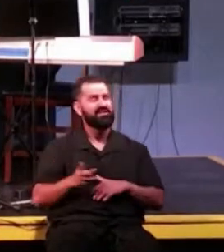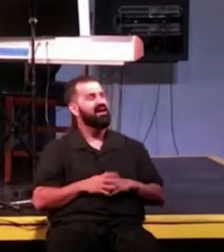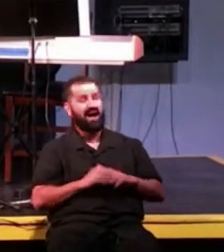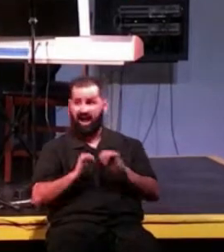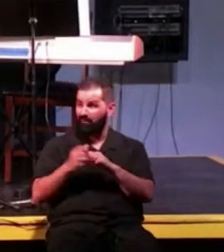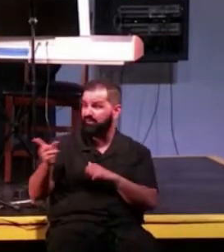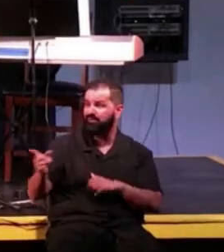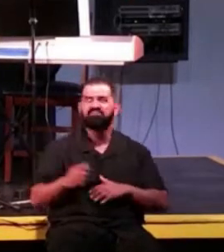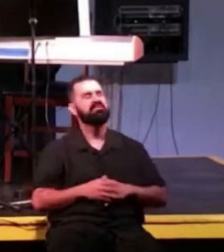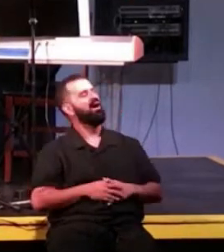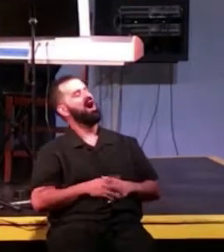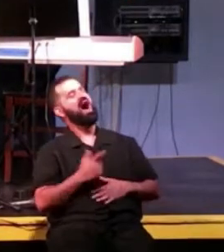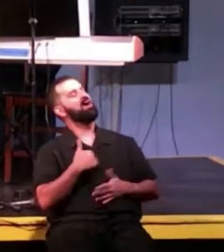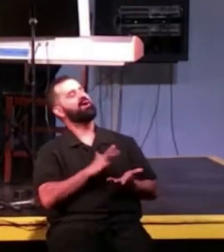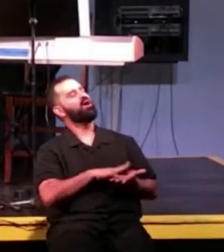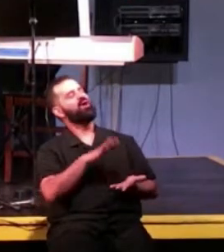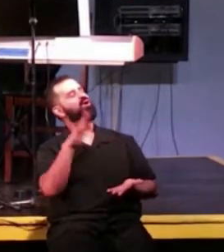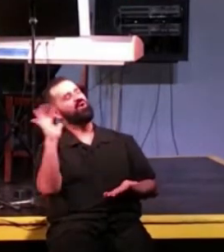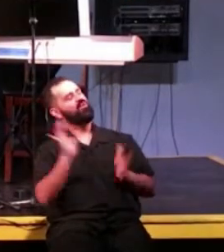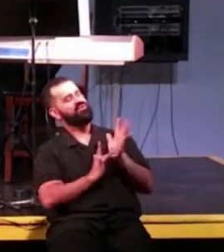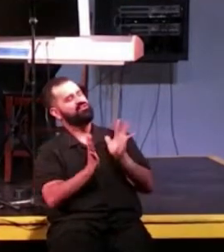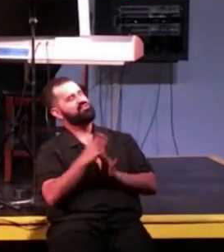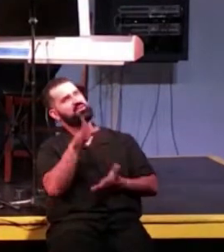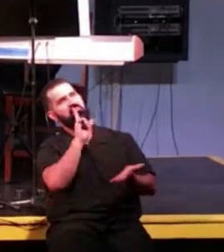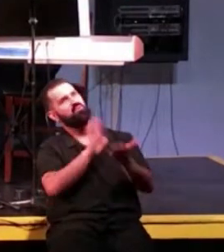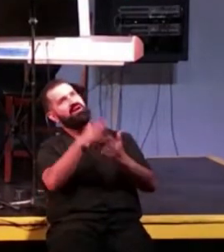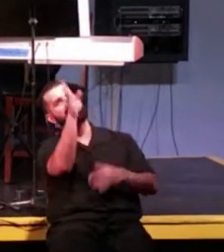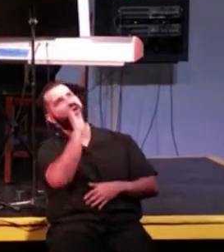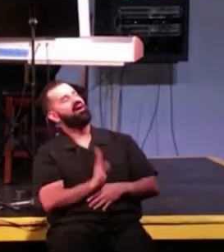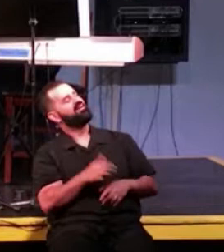Hey, how are you doing? Oh, I'm in glory. What does that mean?